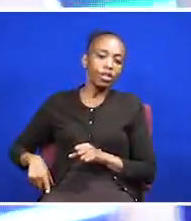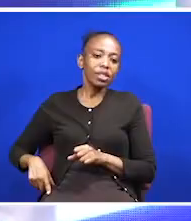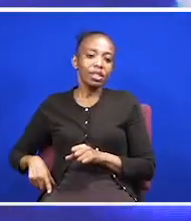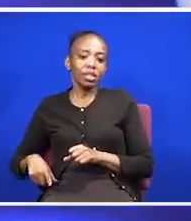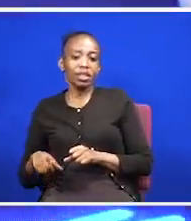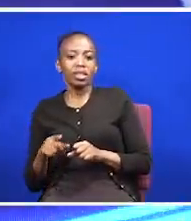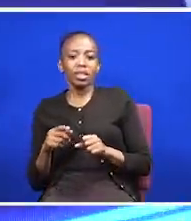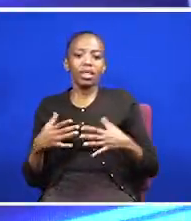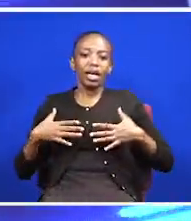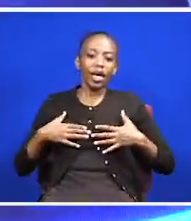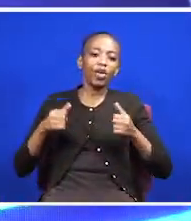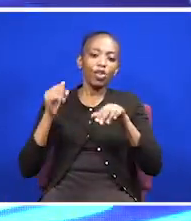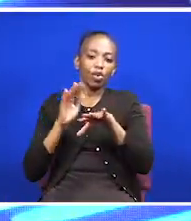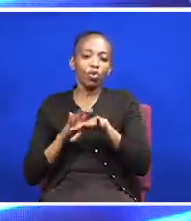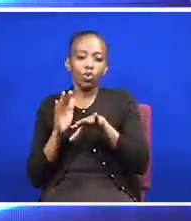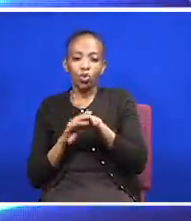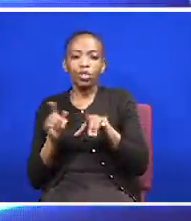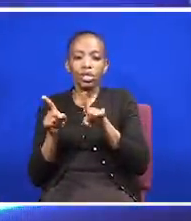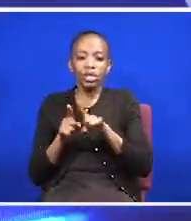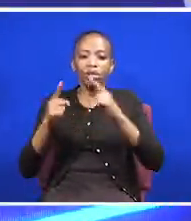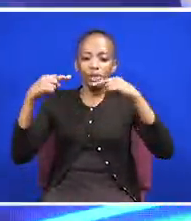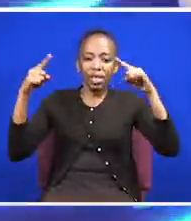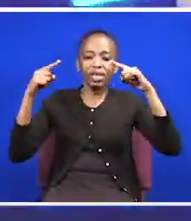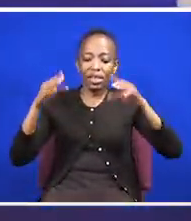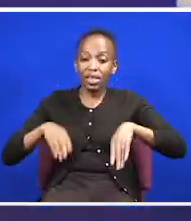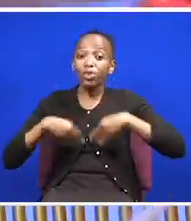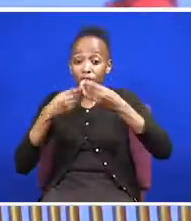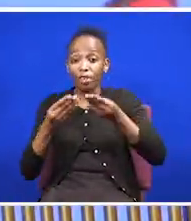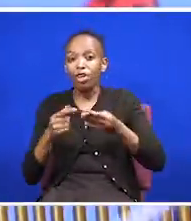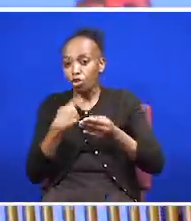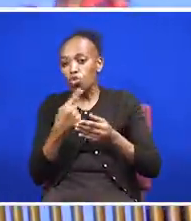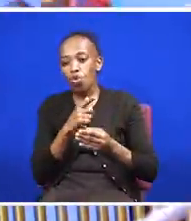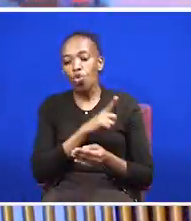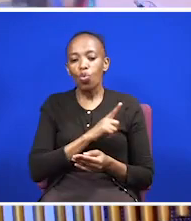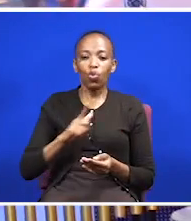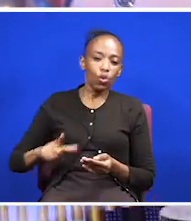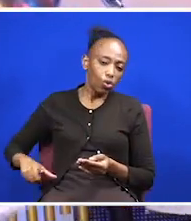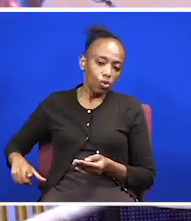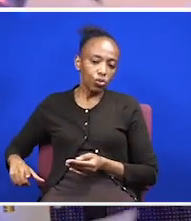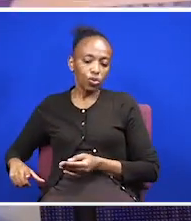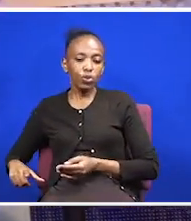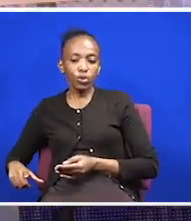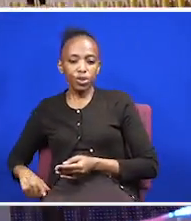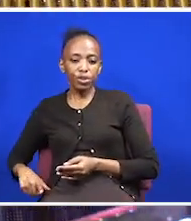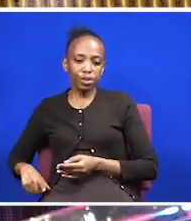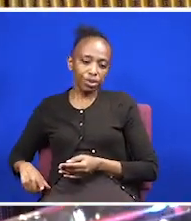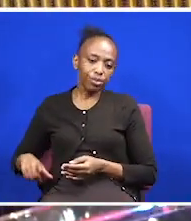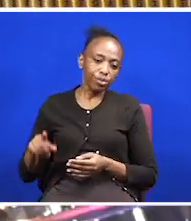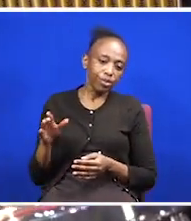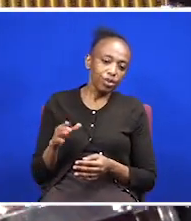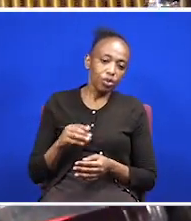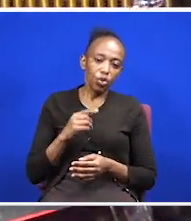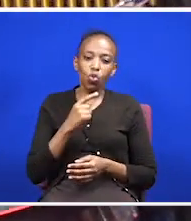Hallelujah. Afya njema mafanikio inaye amekupa nani? Come on, 1, 2, 3,